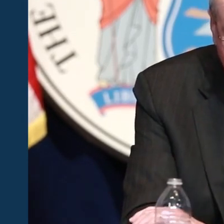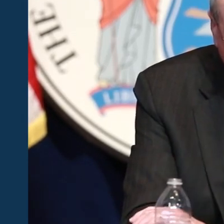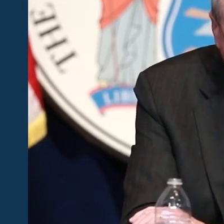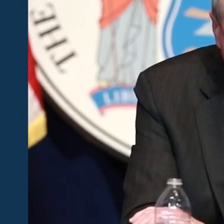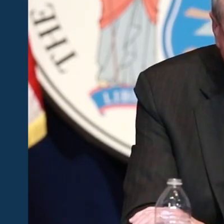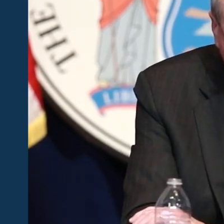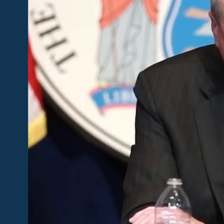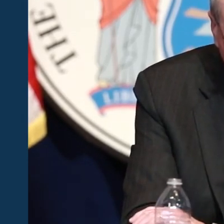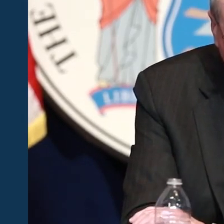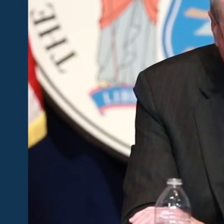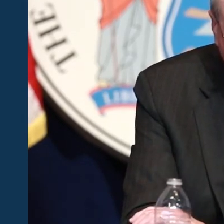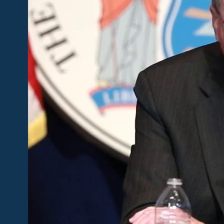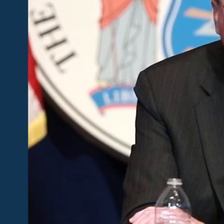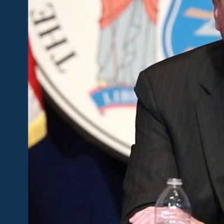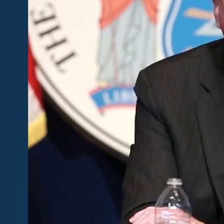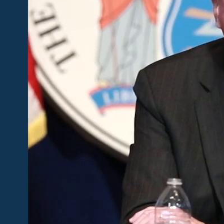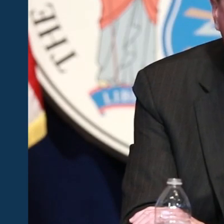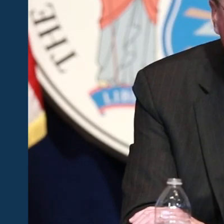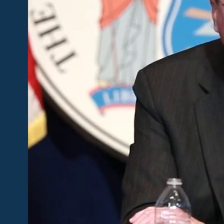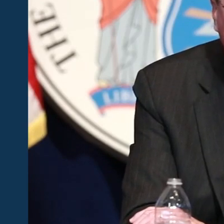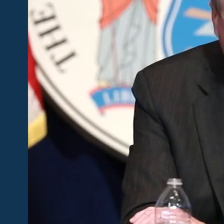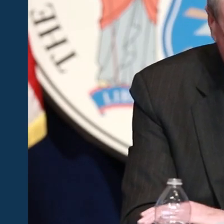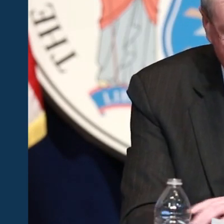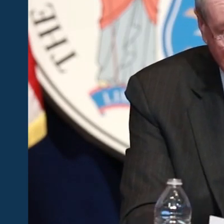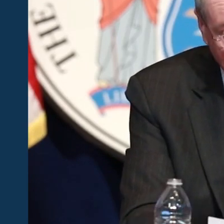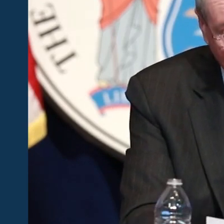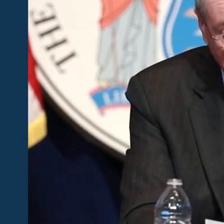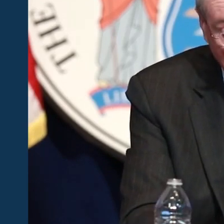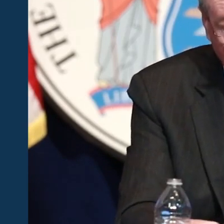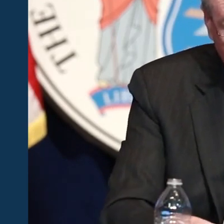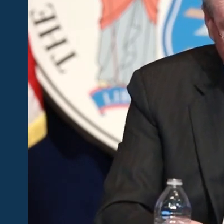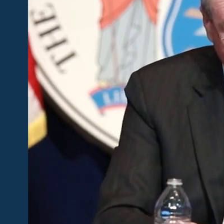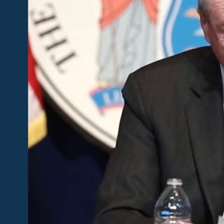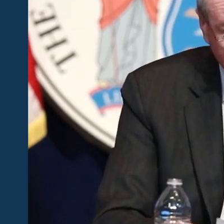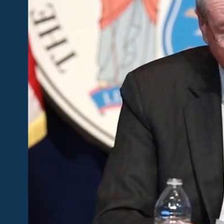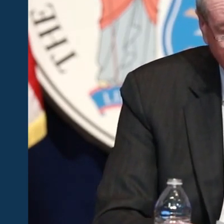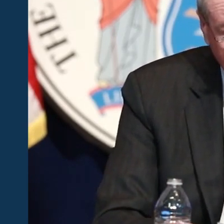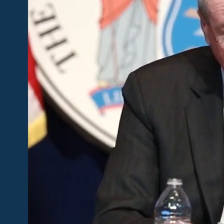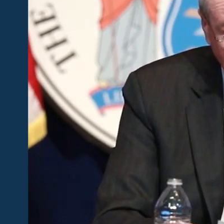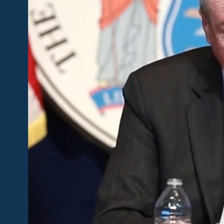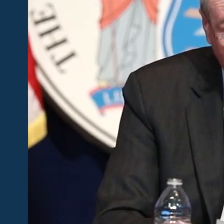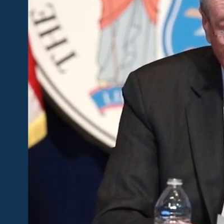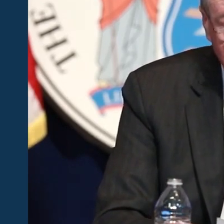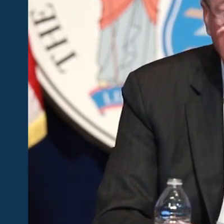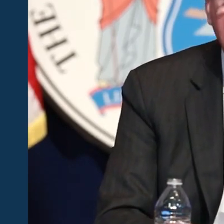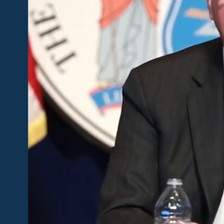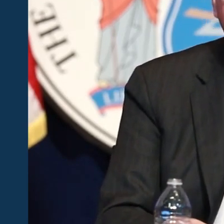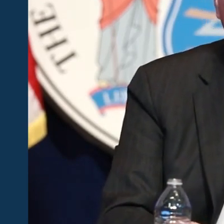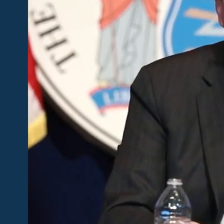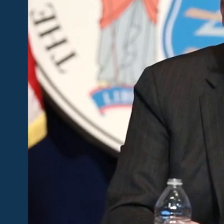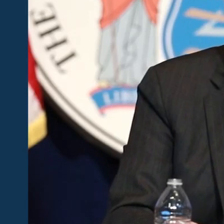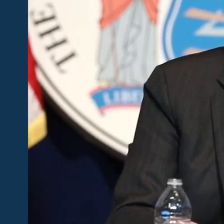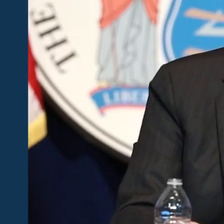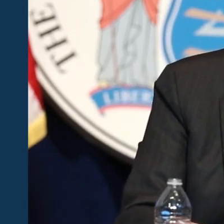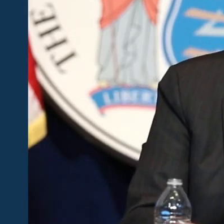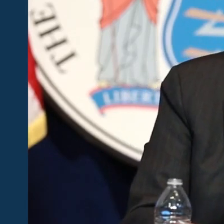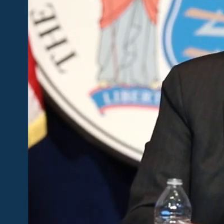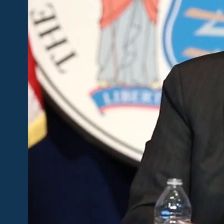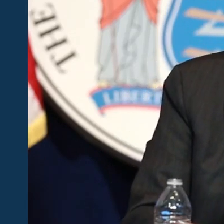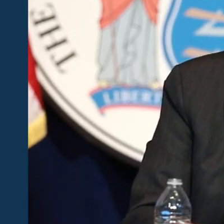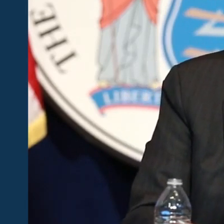covid19.nj.gov/PPE donations, and we'll be in touch to gratefully accept your donations. And we're seeing donations to